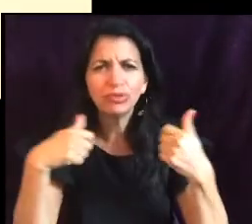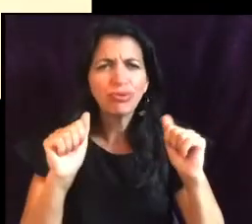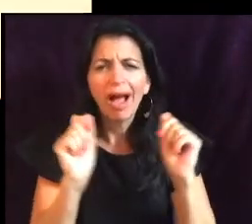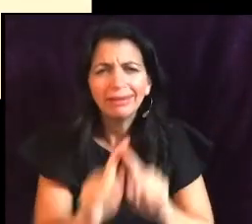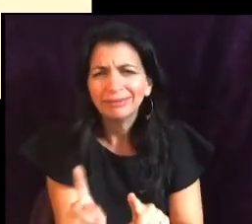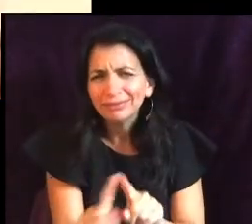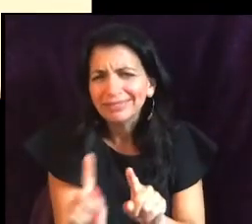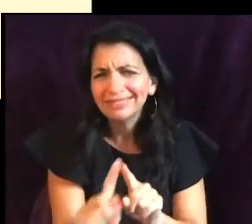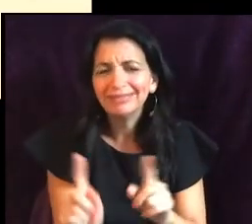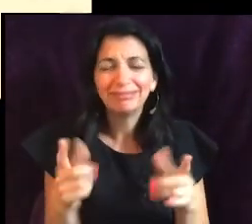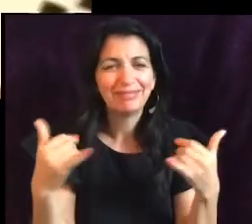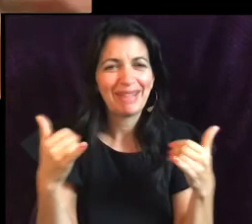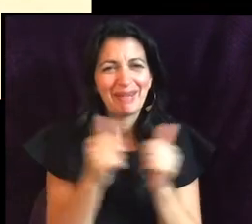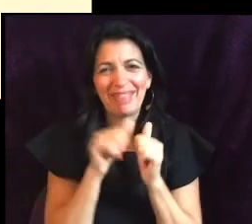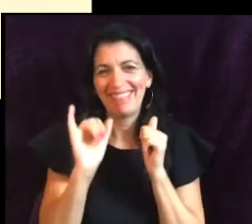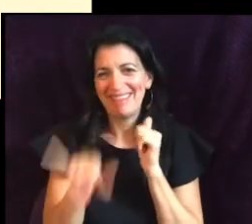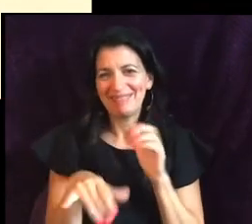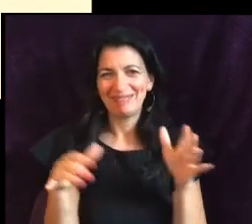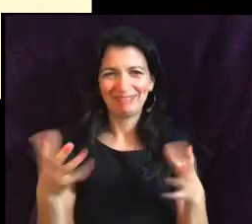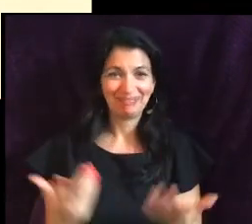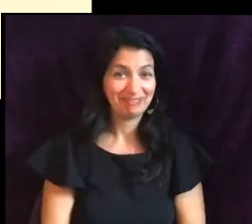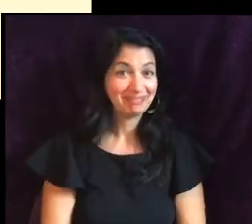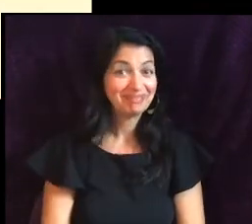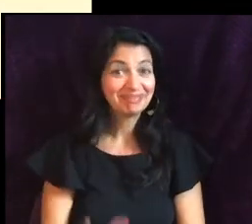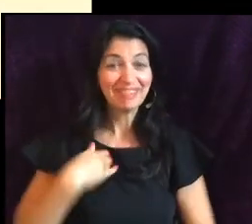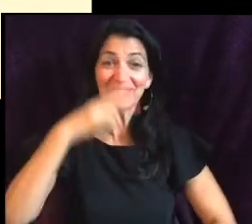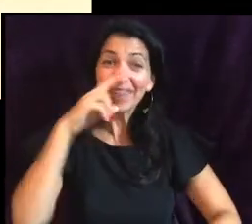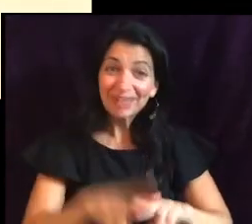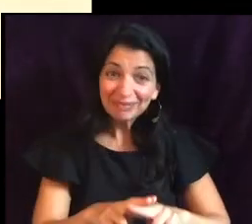it. All sorts of things with this stroke.